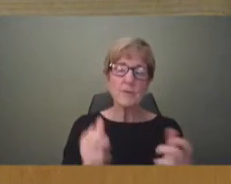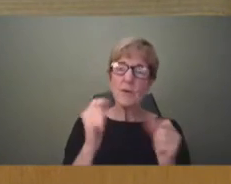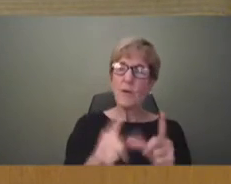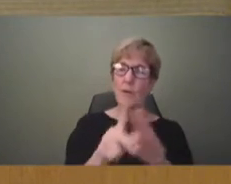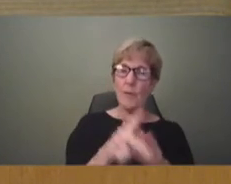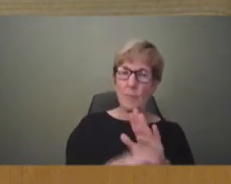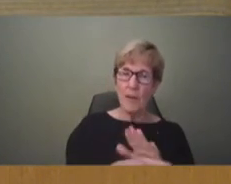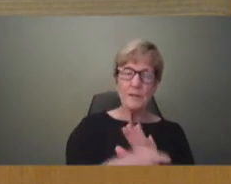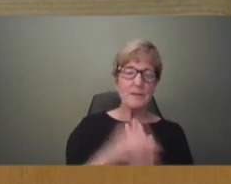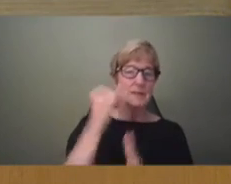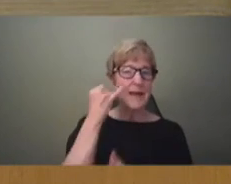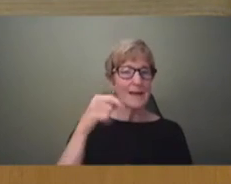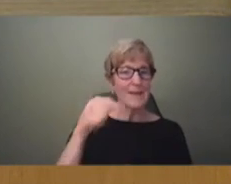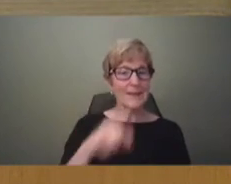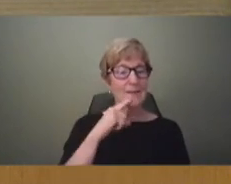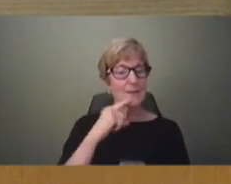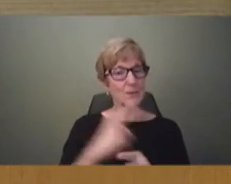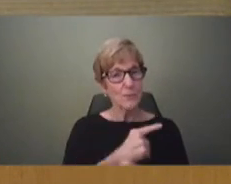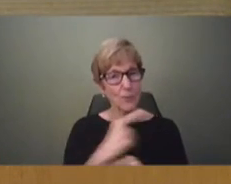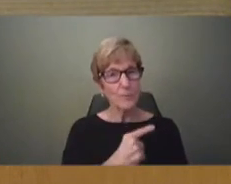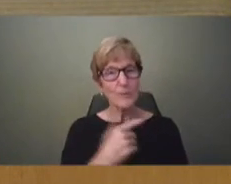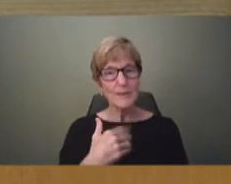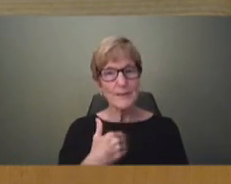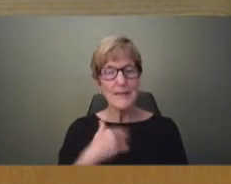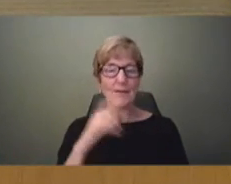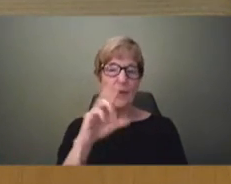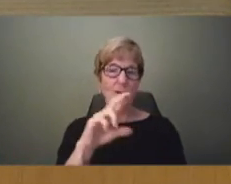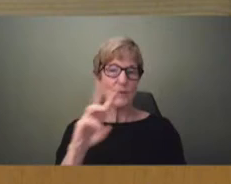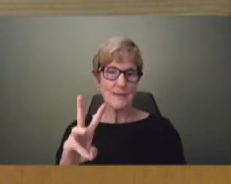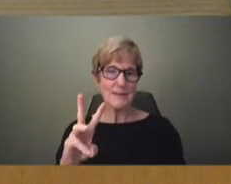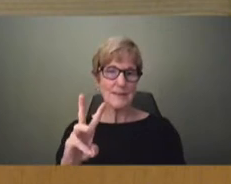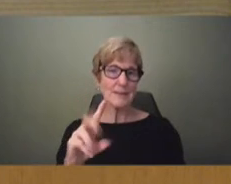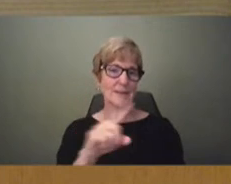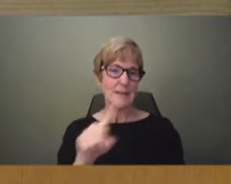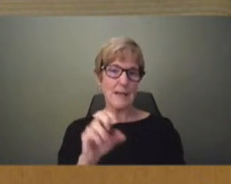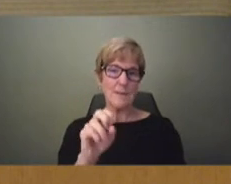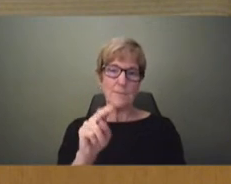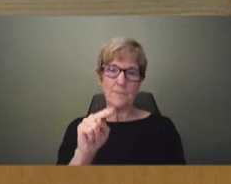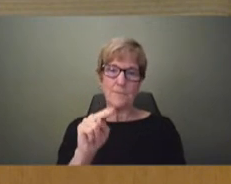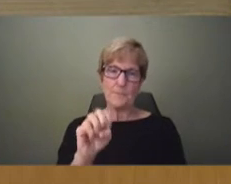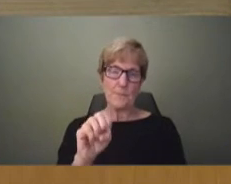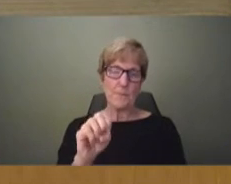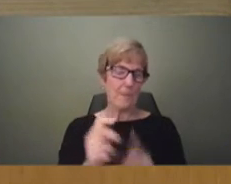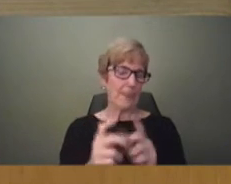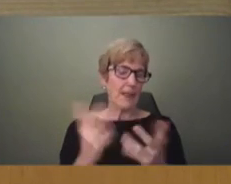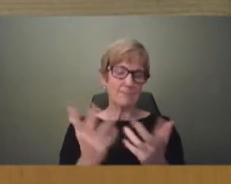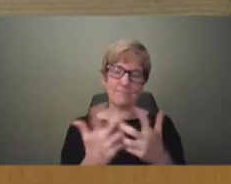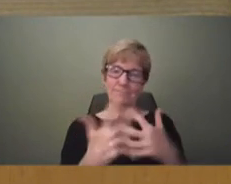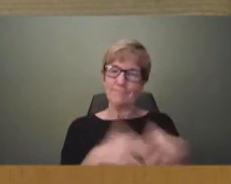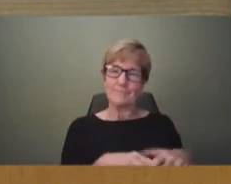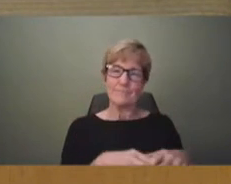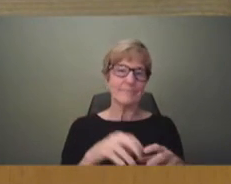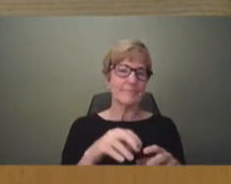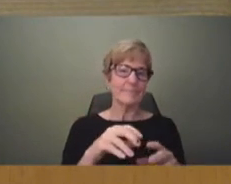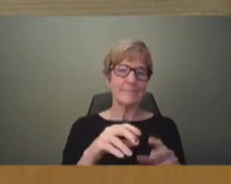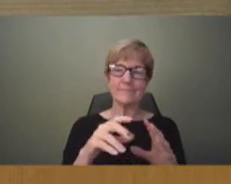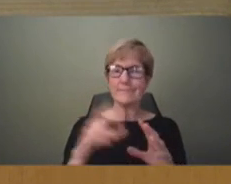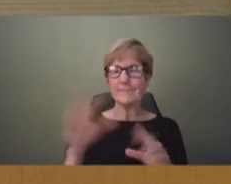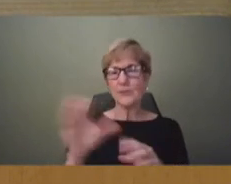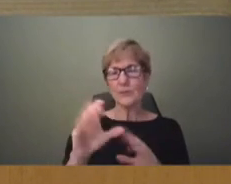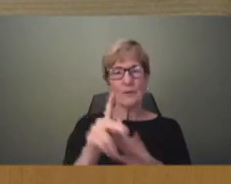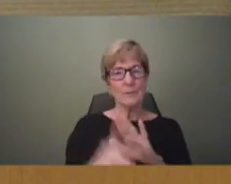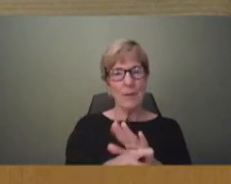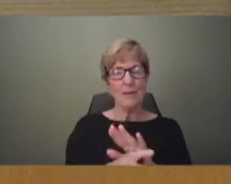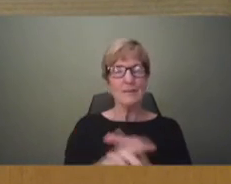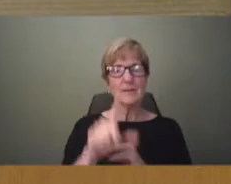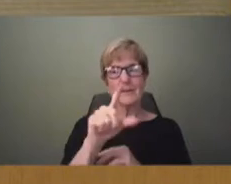idea that this is appropriate to have our six resoning are all in line with Charlotte policy 2040 plan puts that here um to the